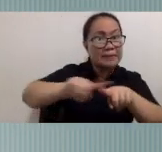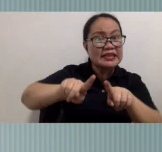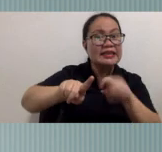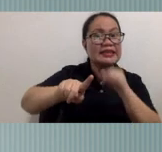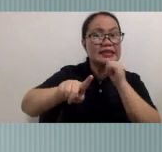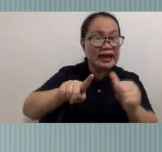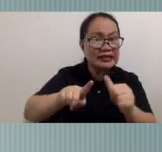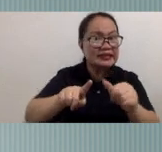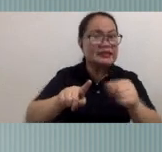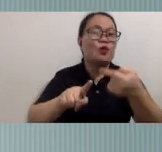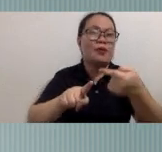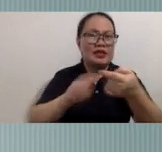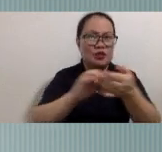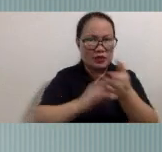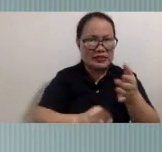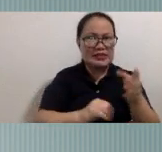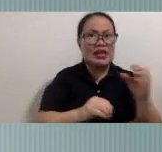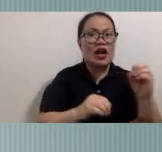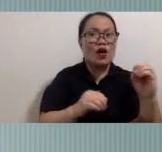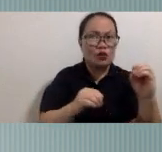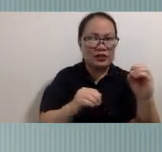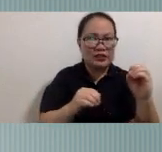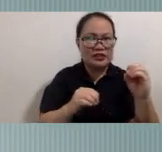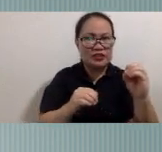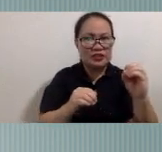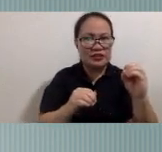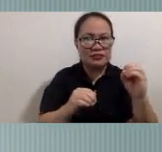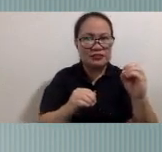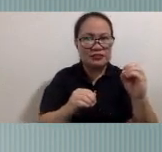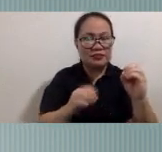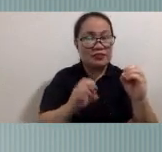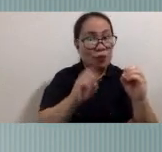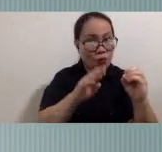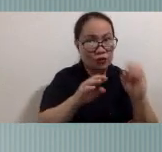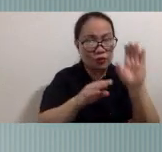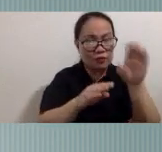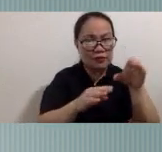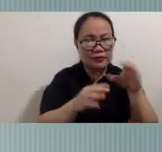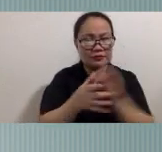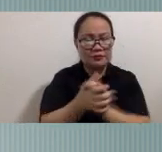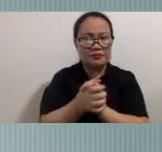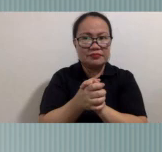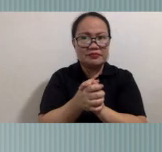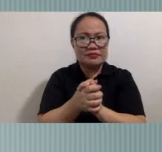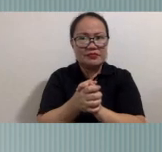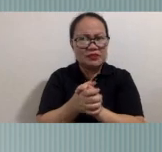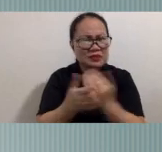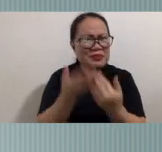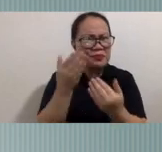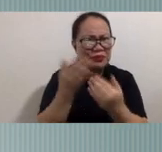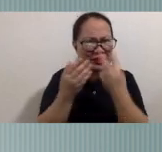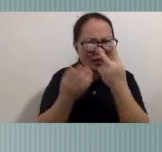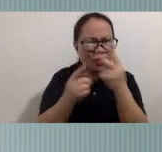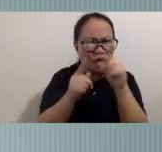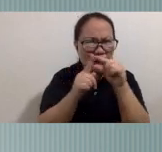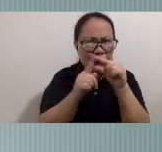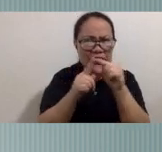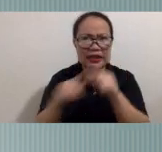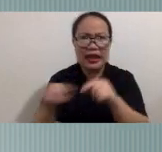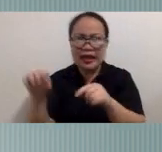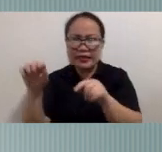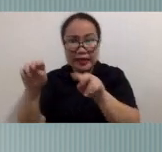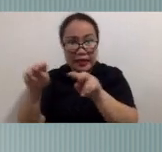B for banana, but not is difference or pwede rin namang complement, and then orange. So